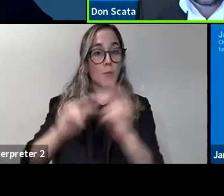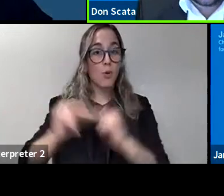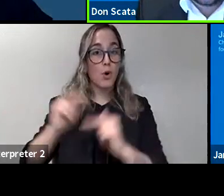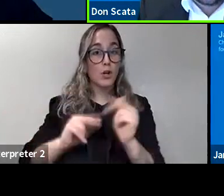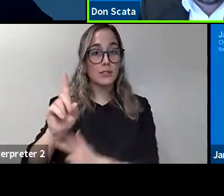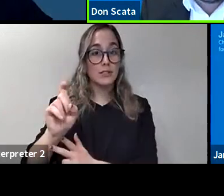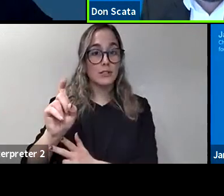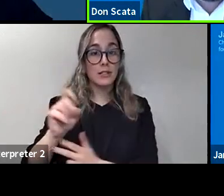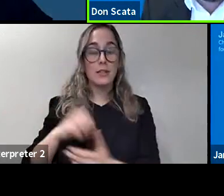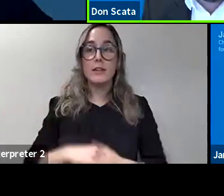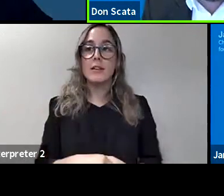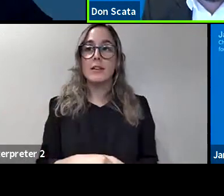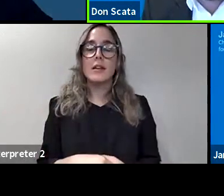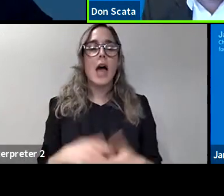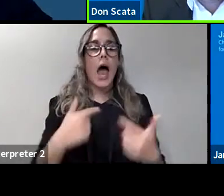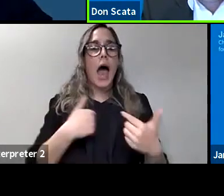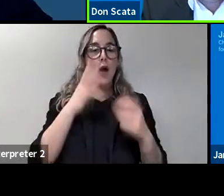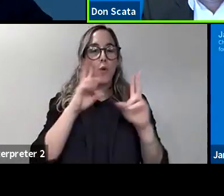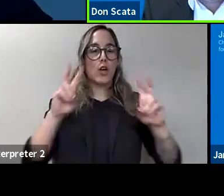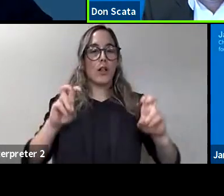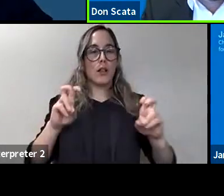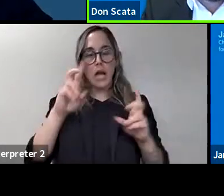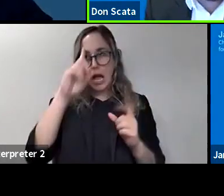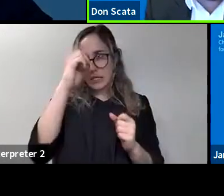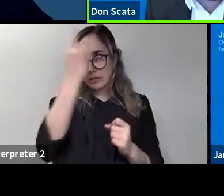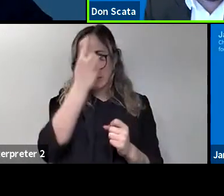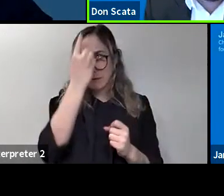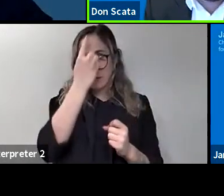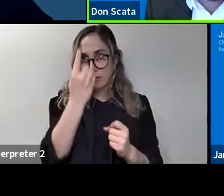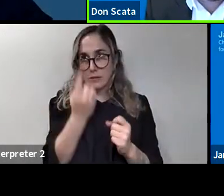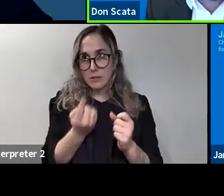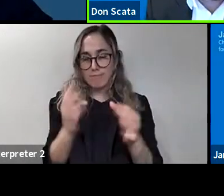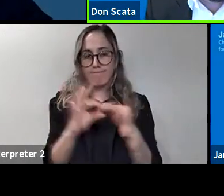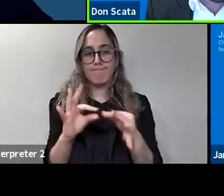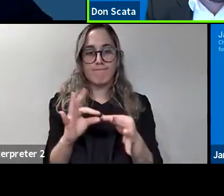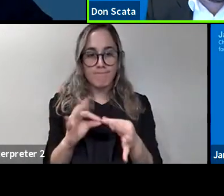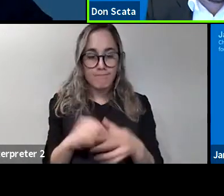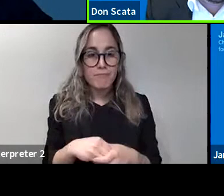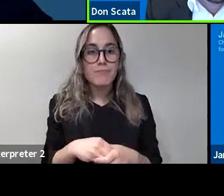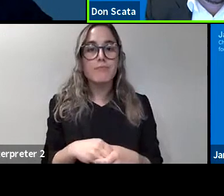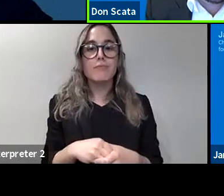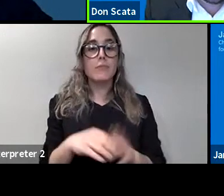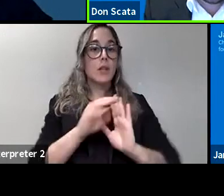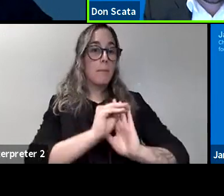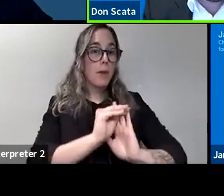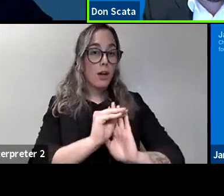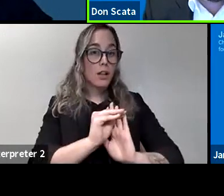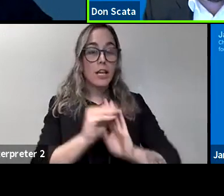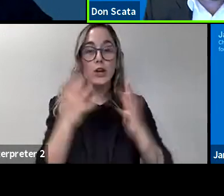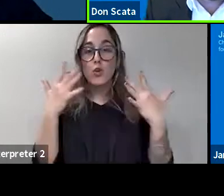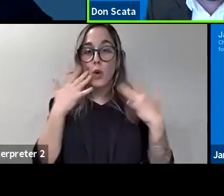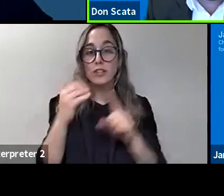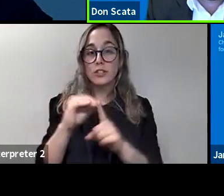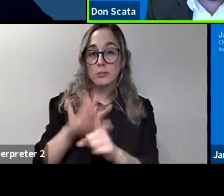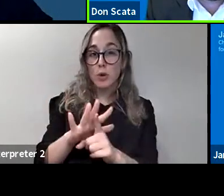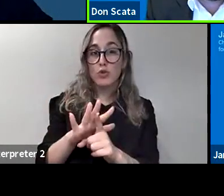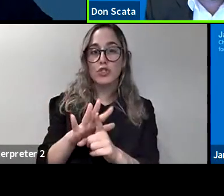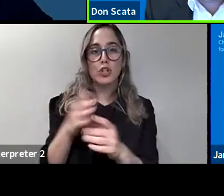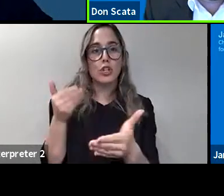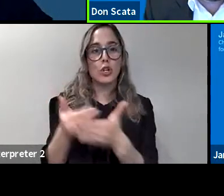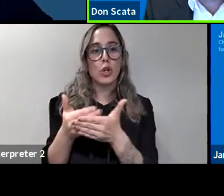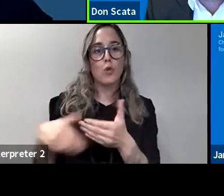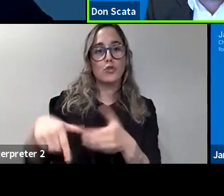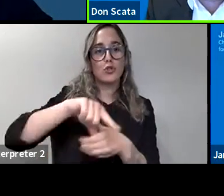So I'll interpret that question asking more about whether we're modeling noise exposure around airports.